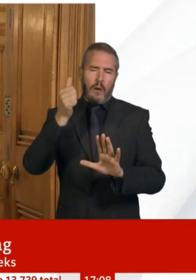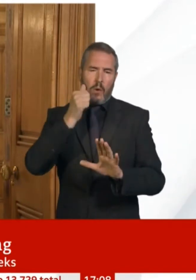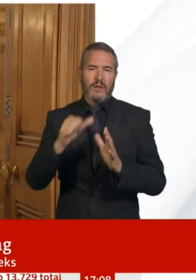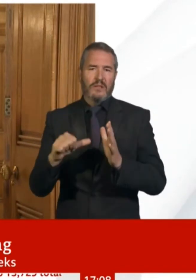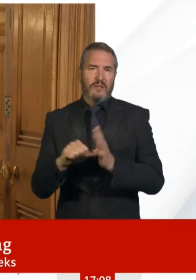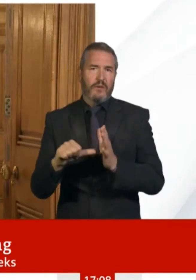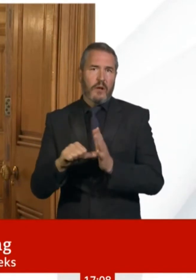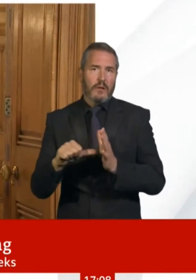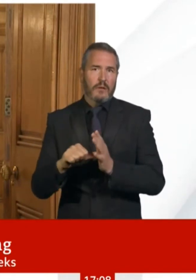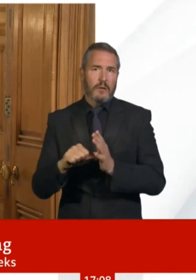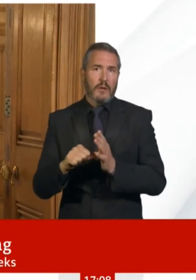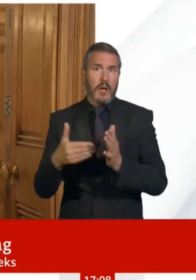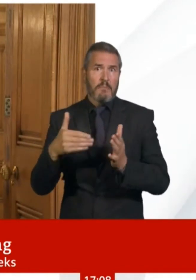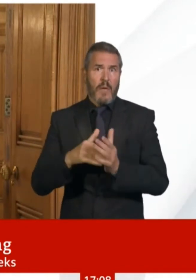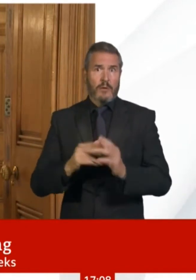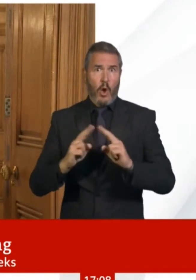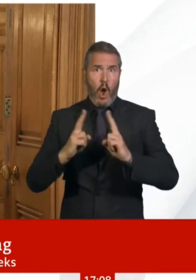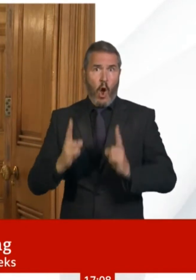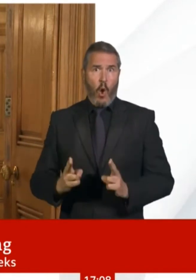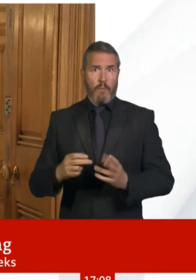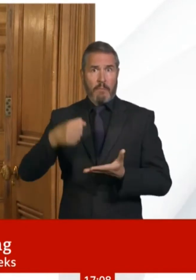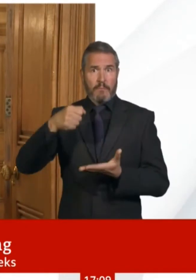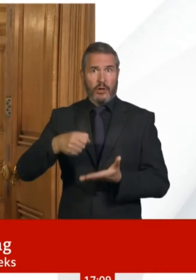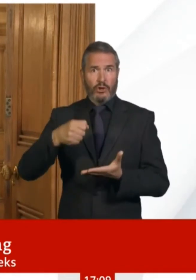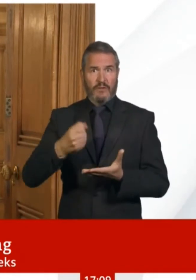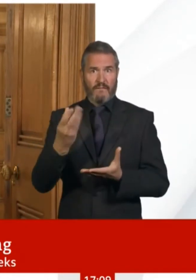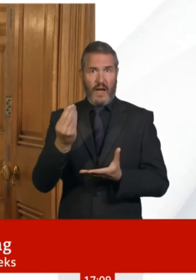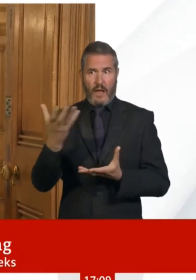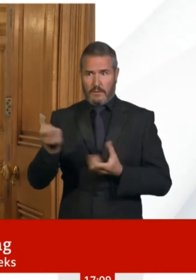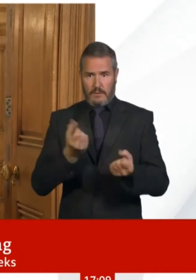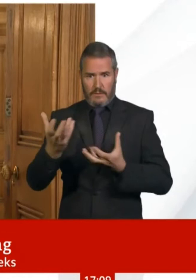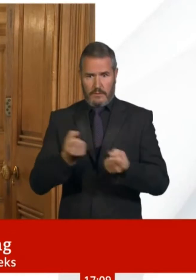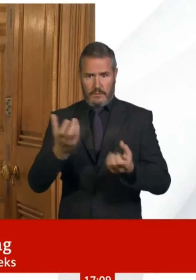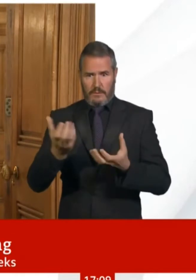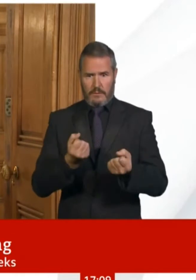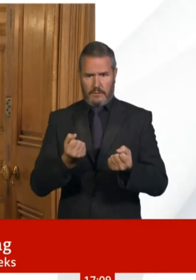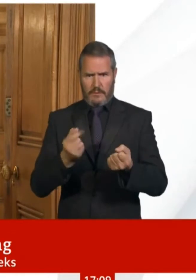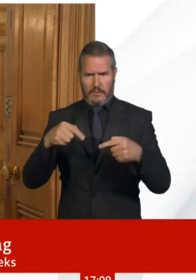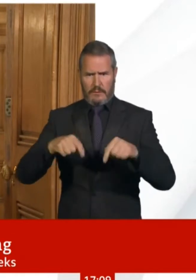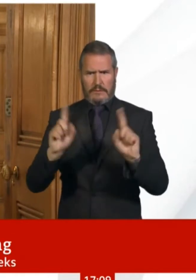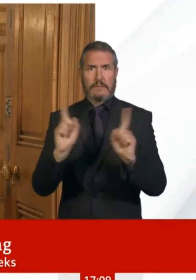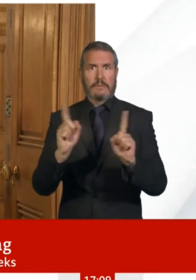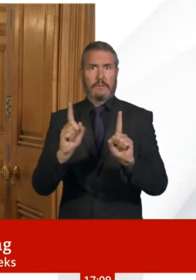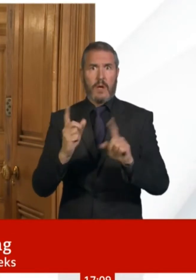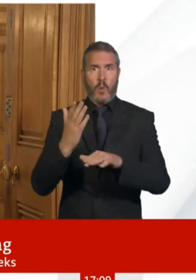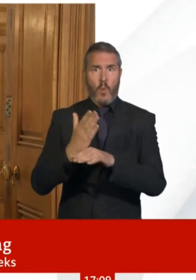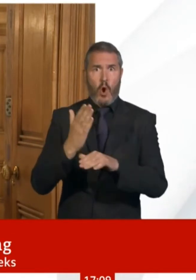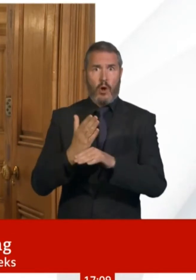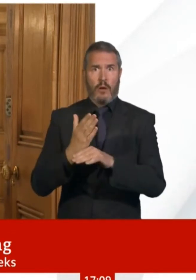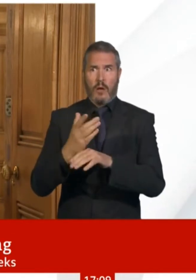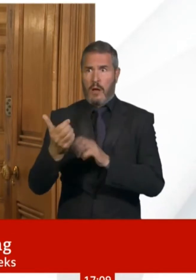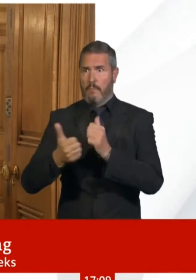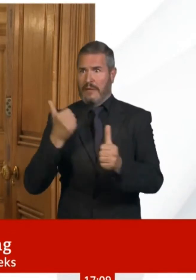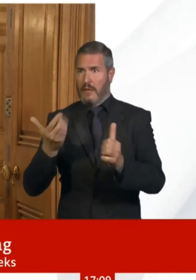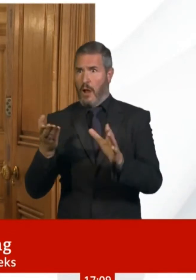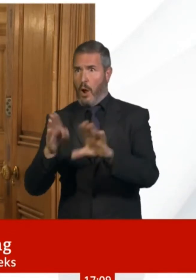about their household finances, uncertain about their jobs, worried for their small business that remains closed.